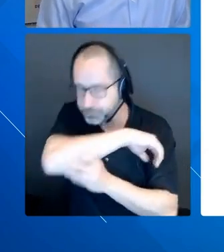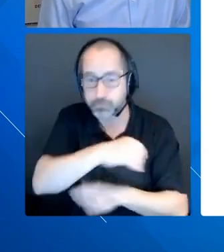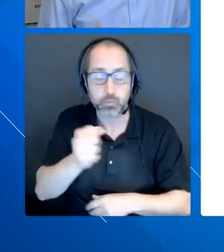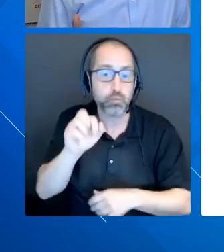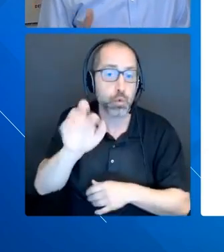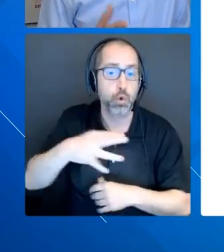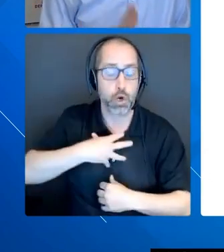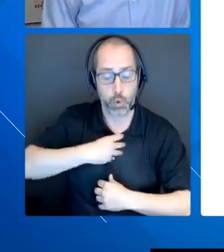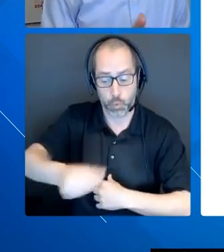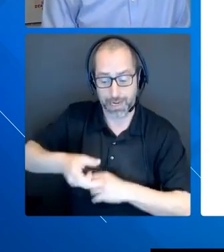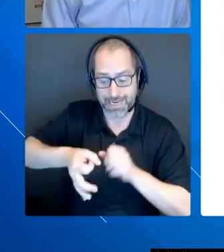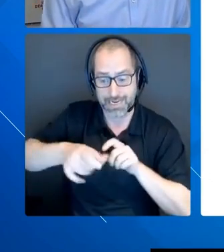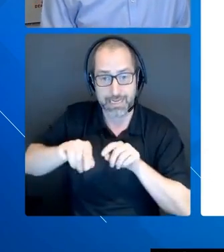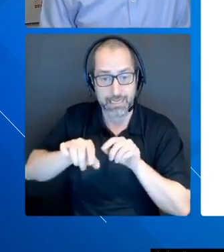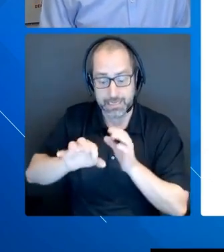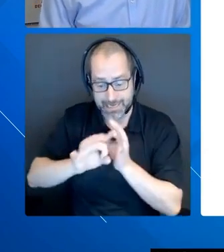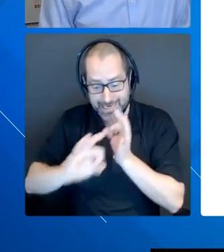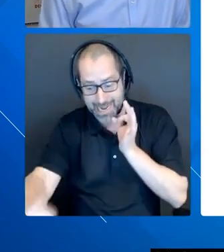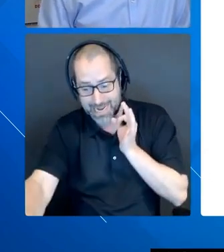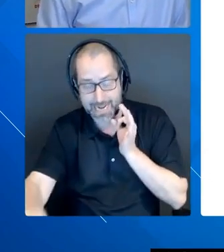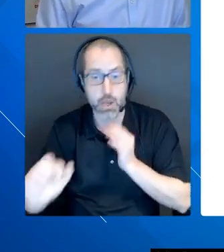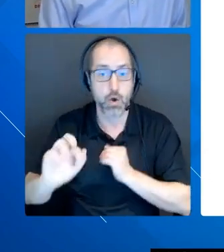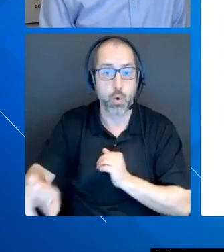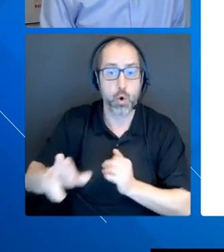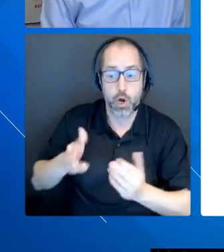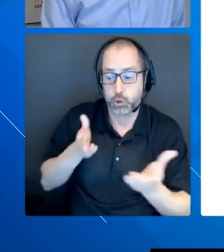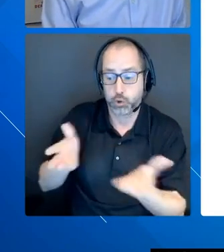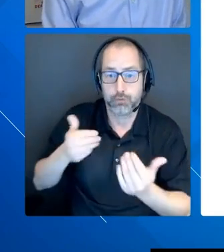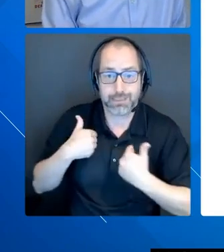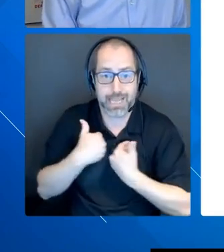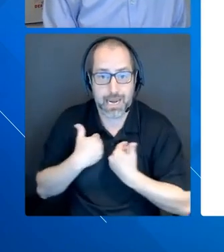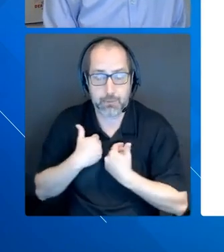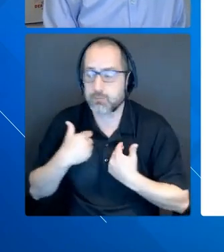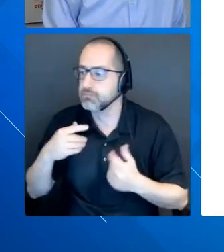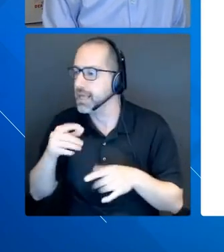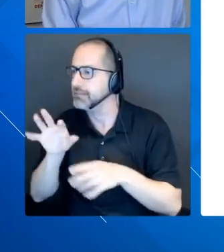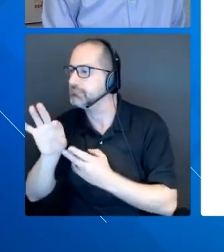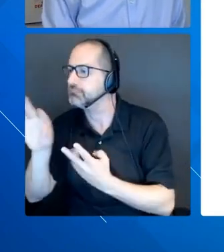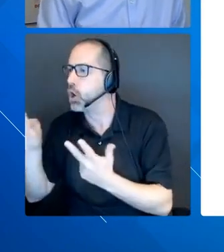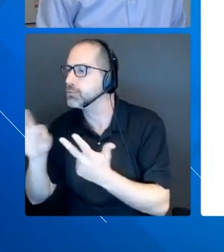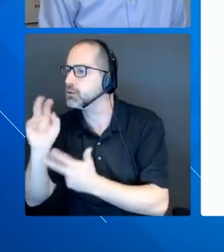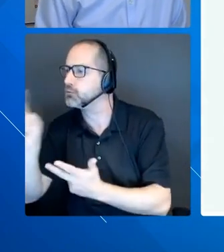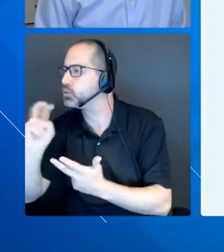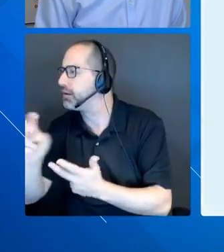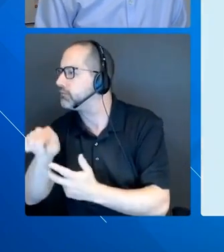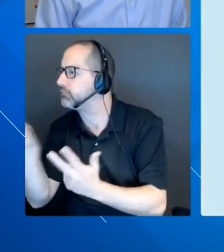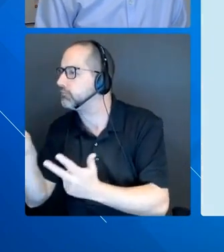animal. Make sure that you offer alternatives to offsite transportation.